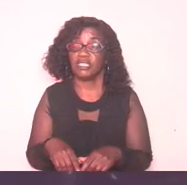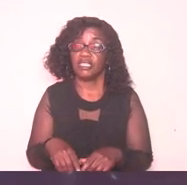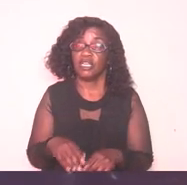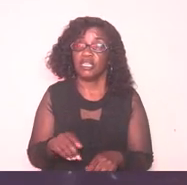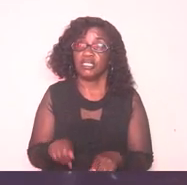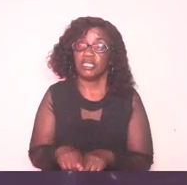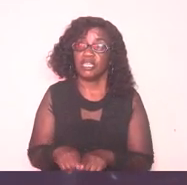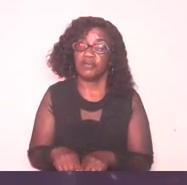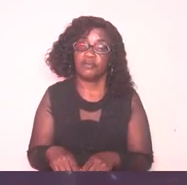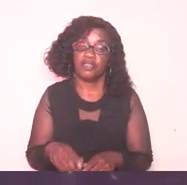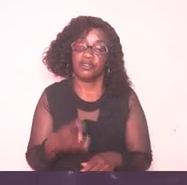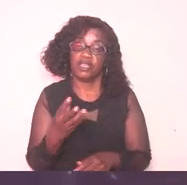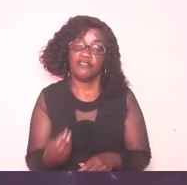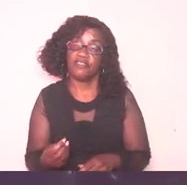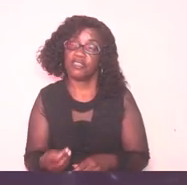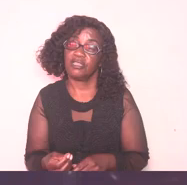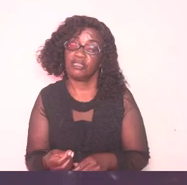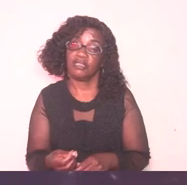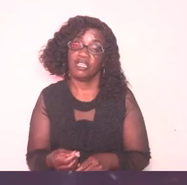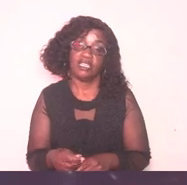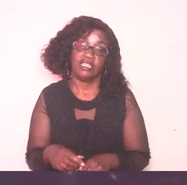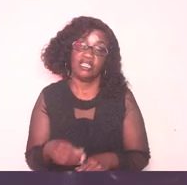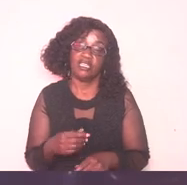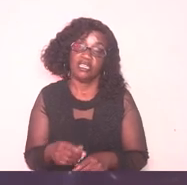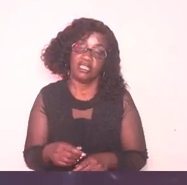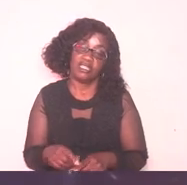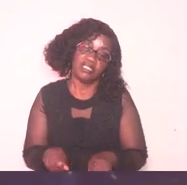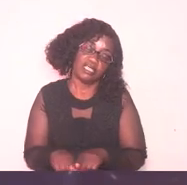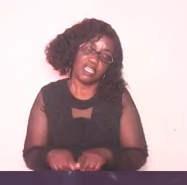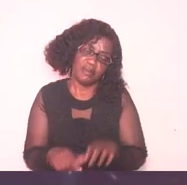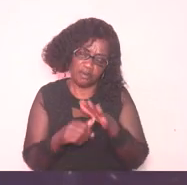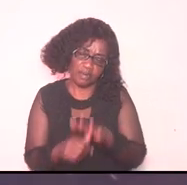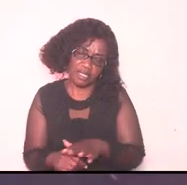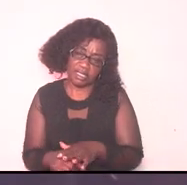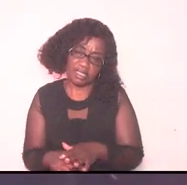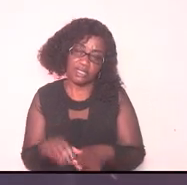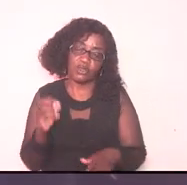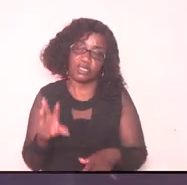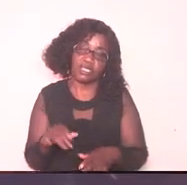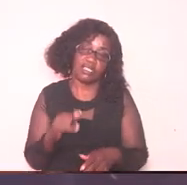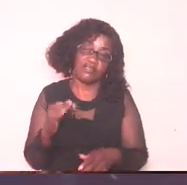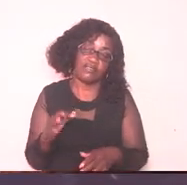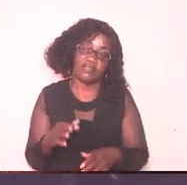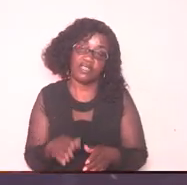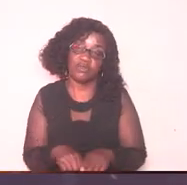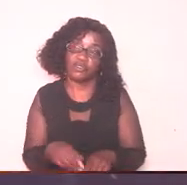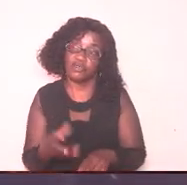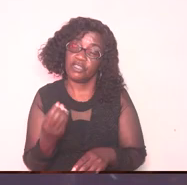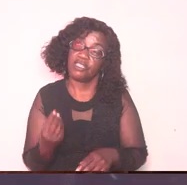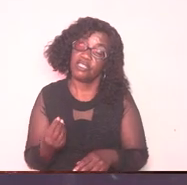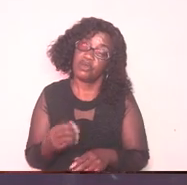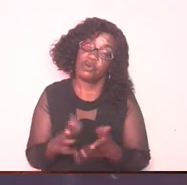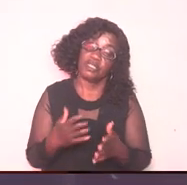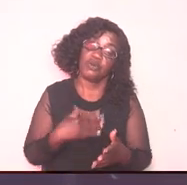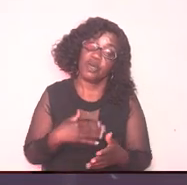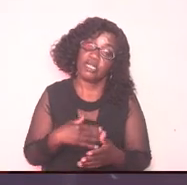autonomy, because what that ends up happening is we end up with societies that are repressed and suppressed, where they do not want to have these conversations about sex. That's